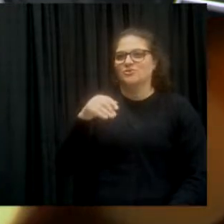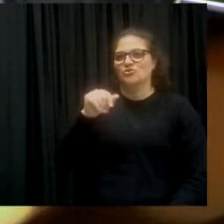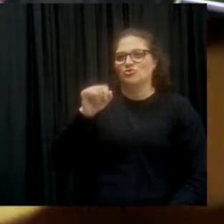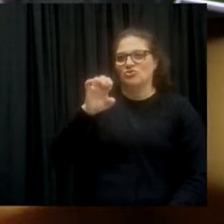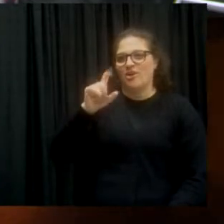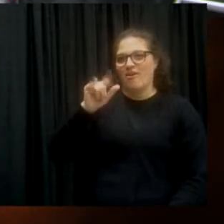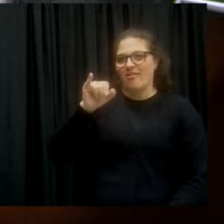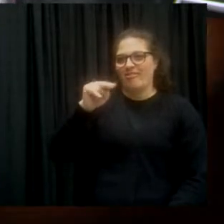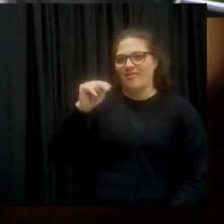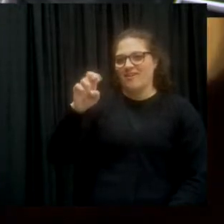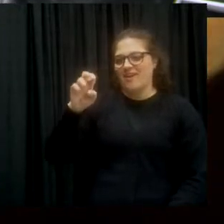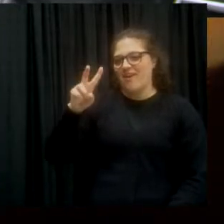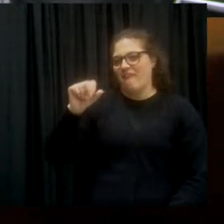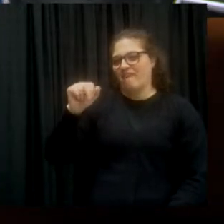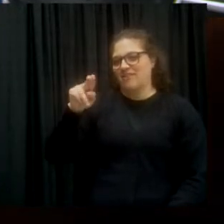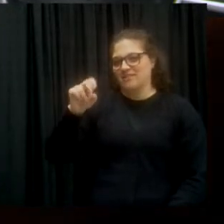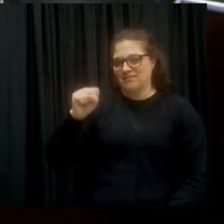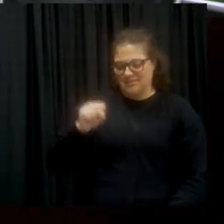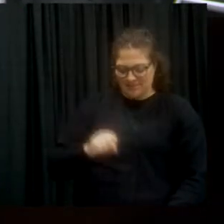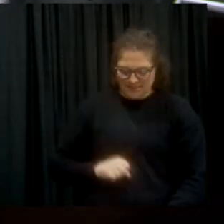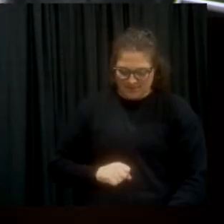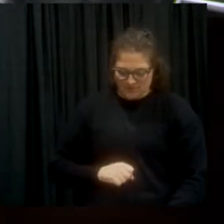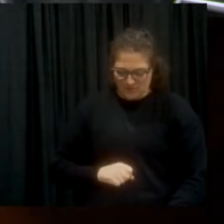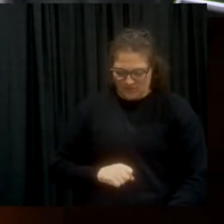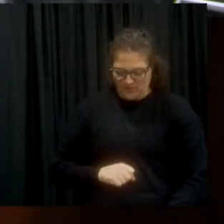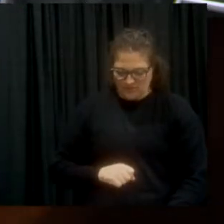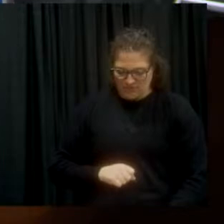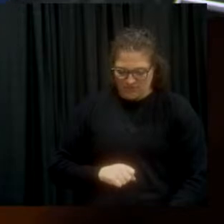Jalen Evans.